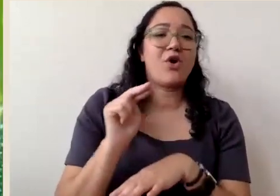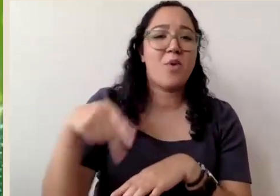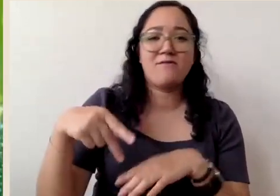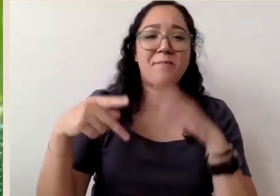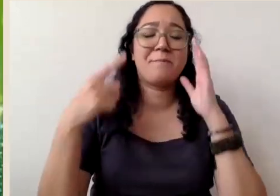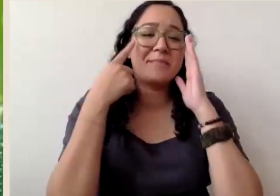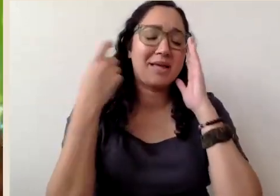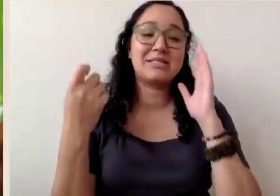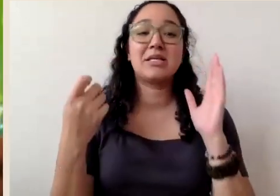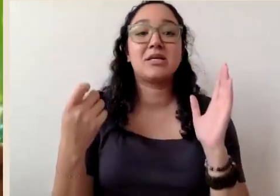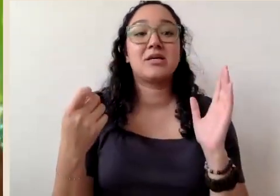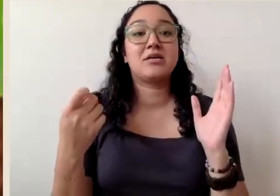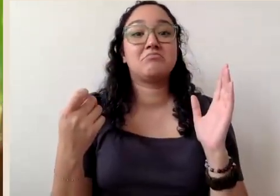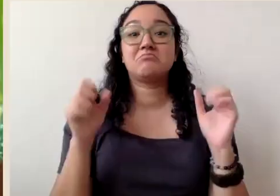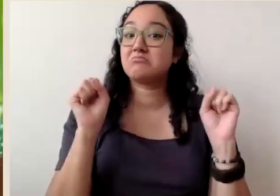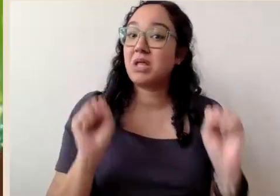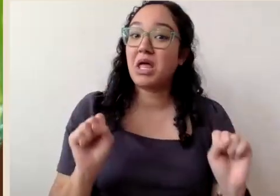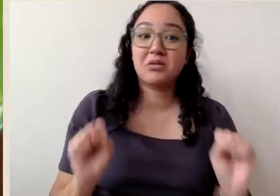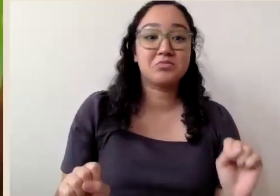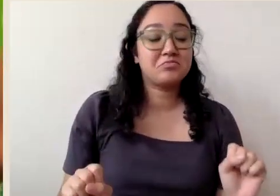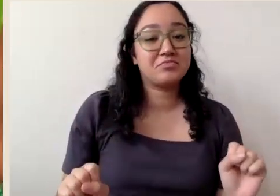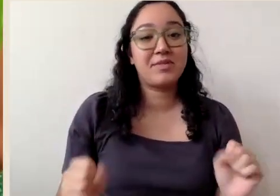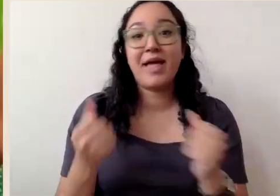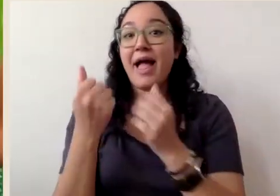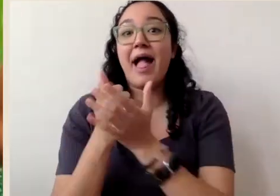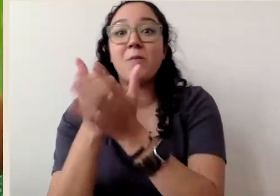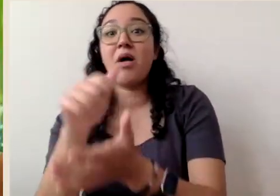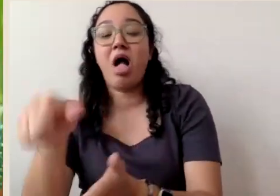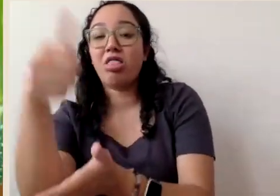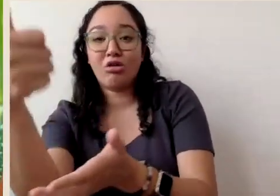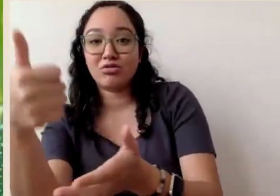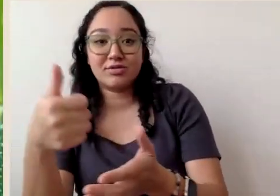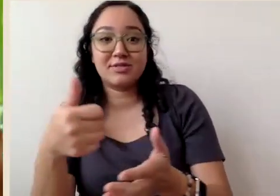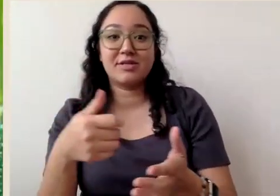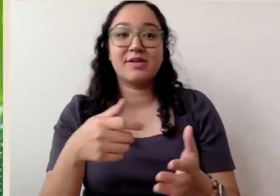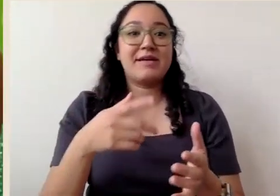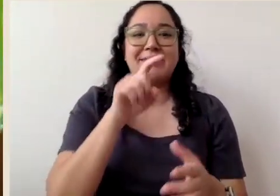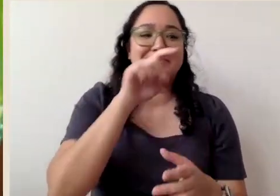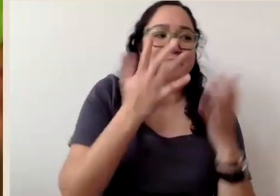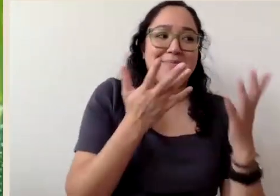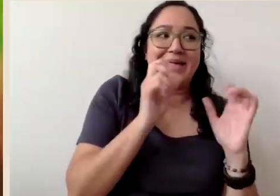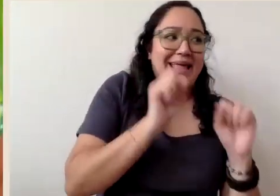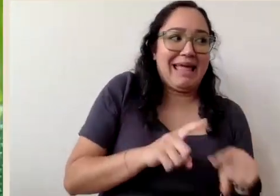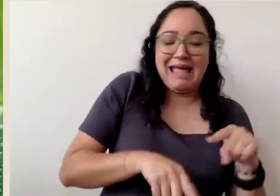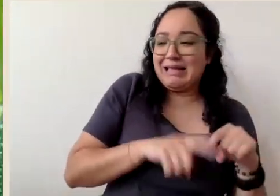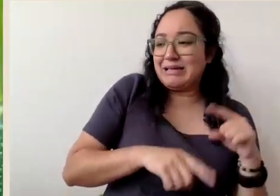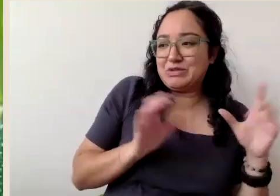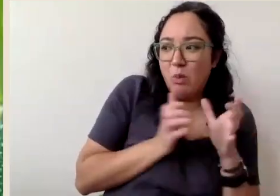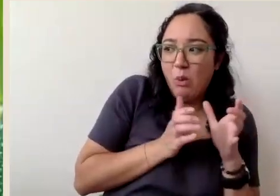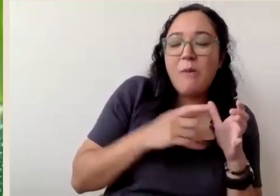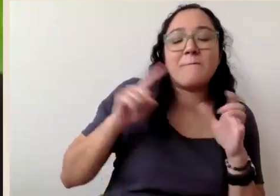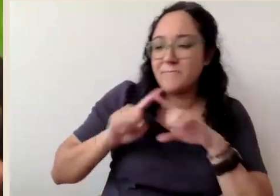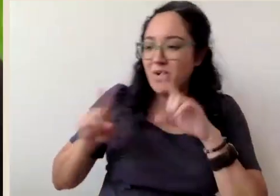we can fill in the gaps that states are looking to fill but can't, right? So we can provide those